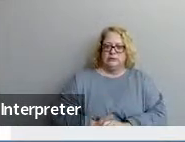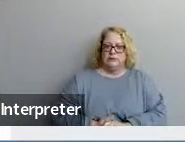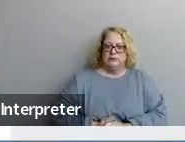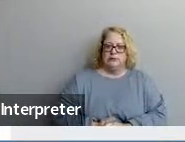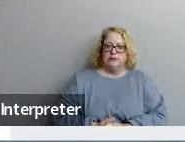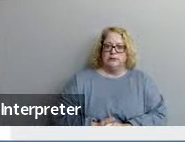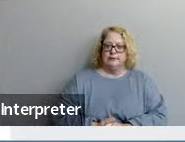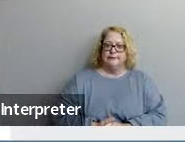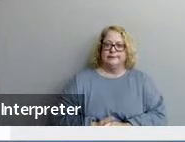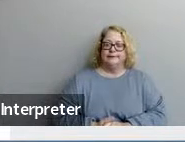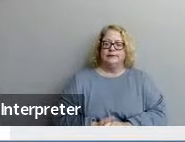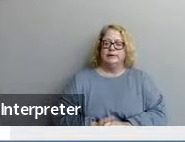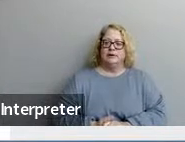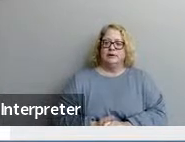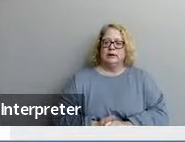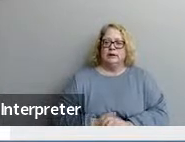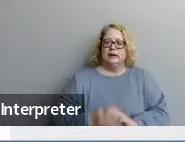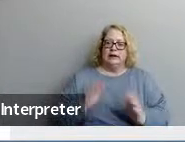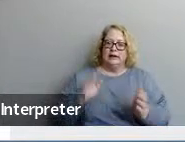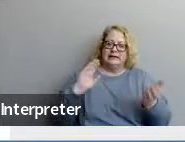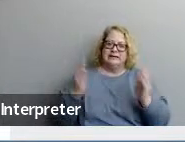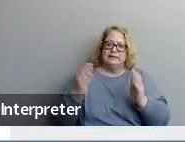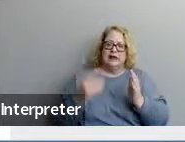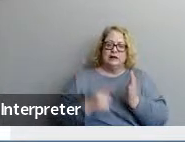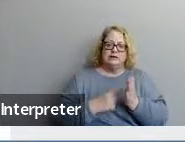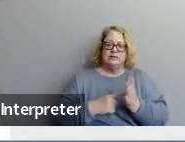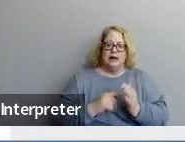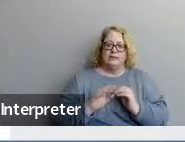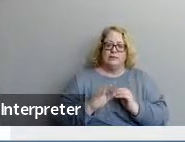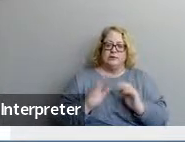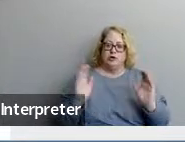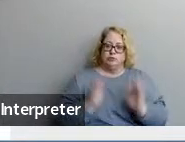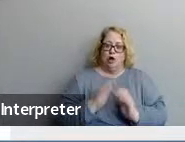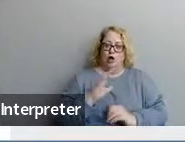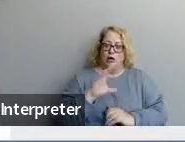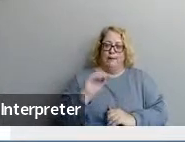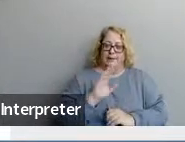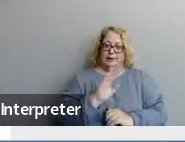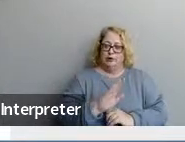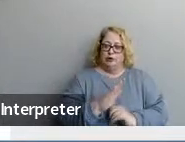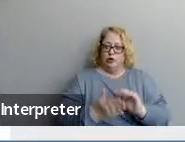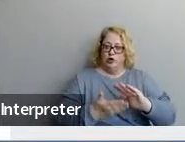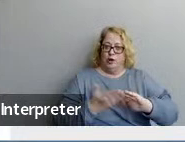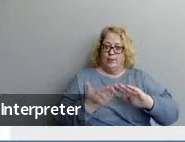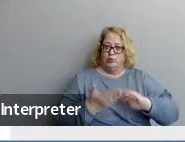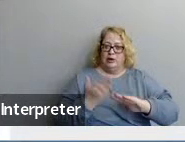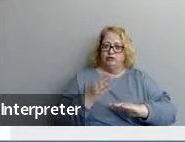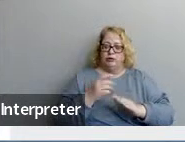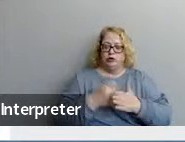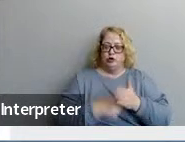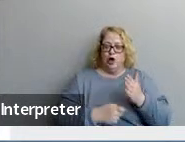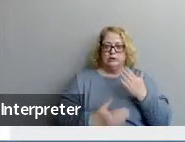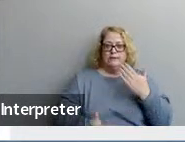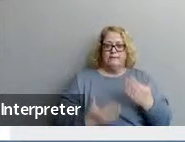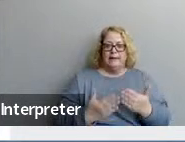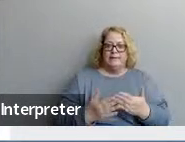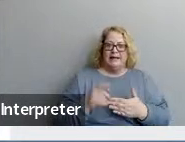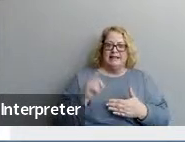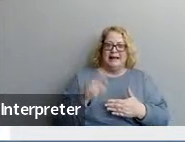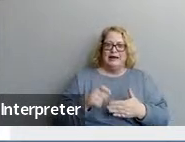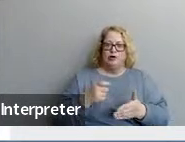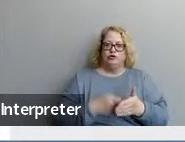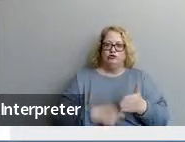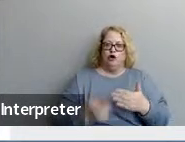What it seems to happen is sometimes their operations cost, smaller companies, they may find themselves needing